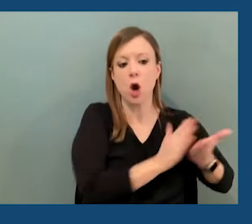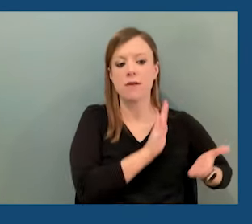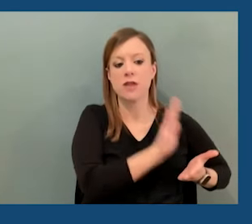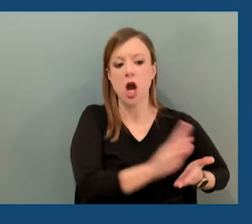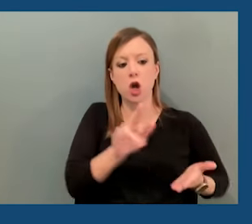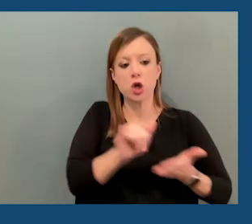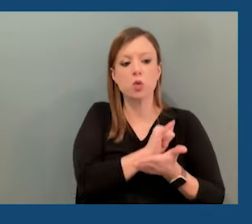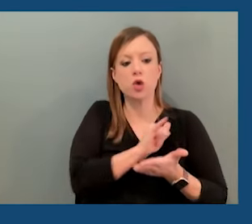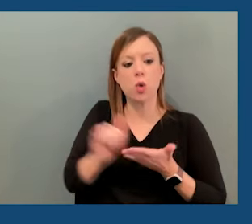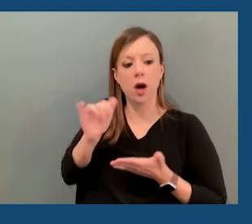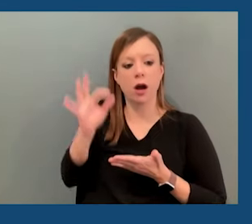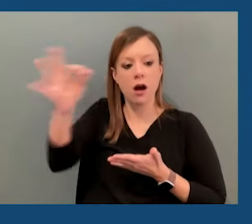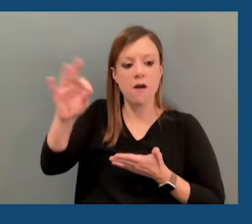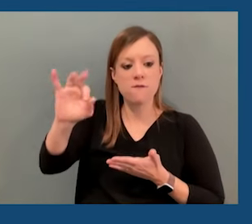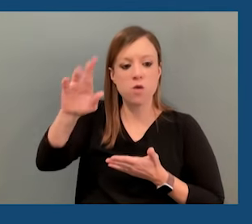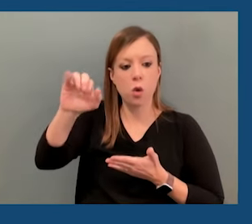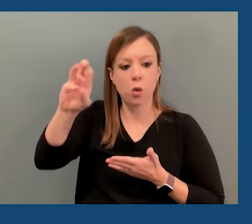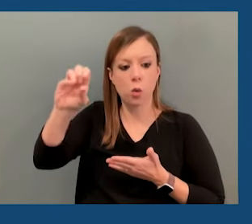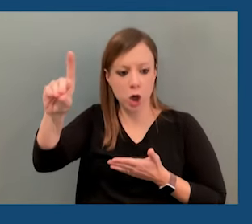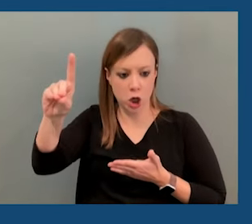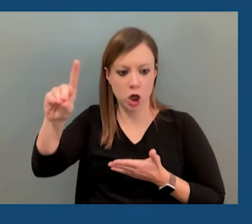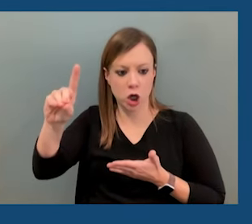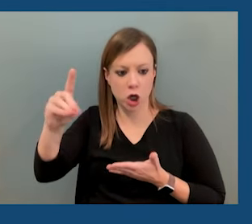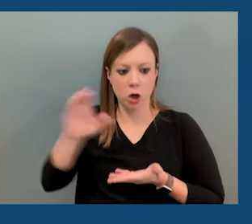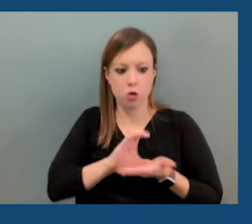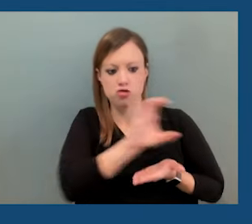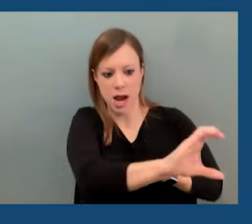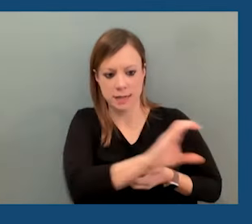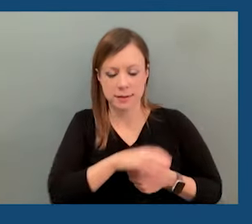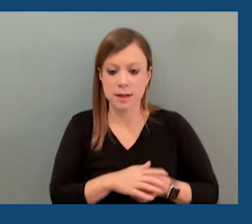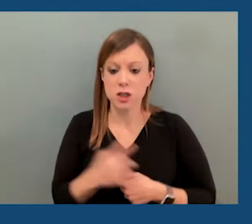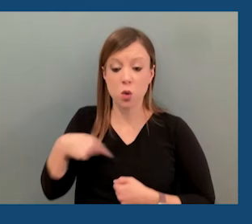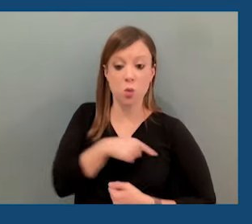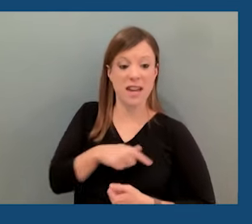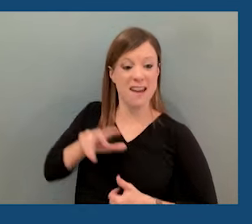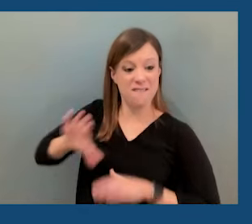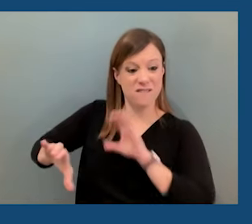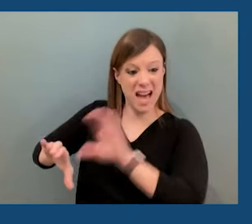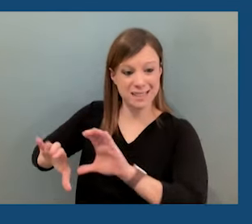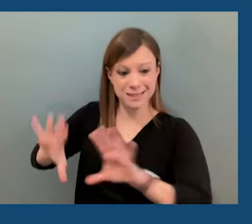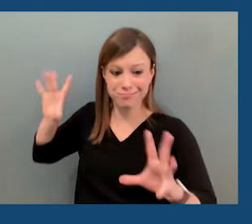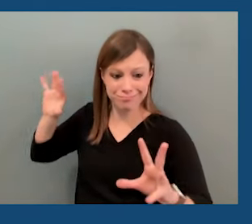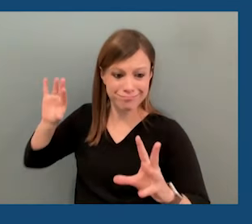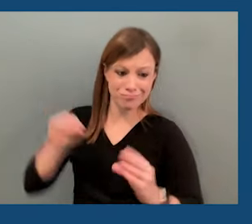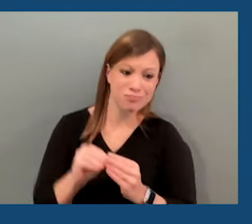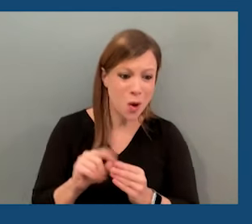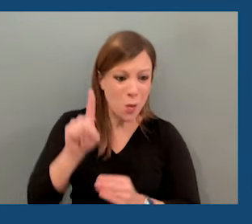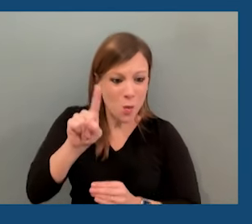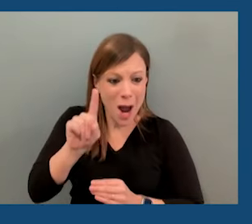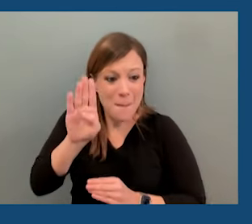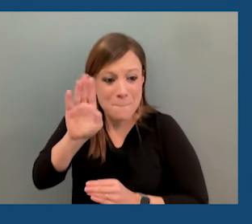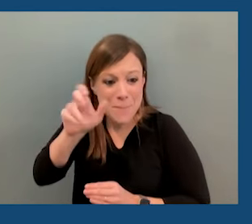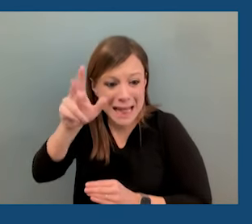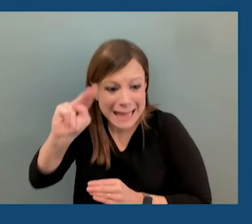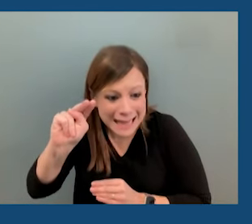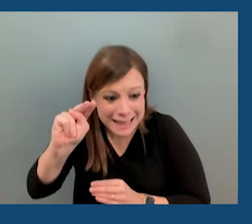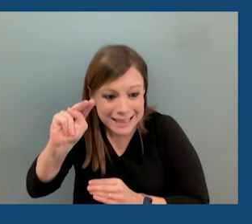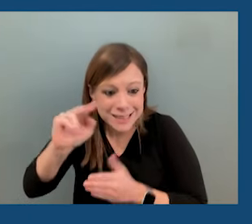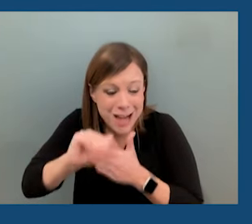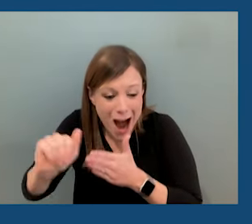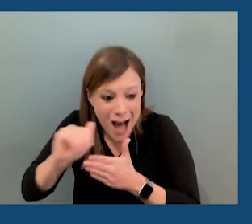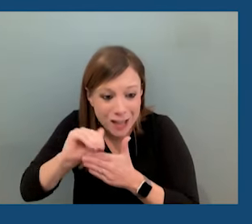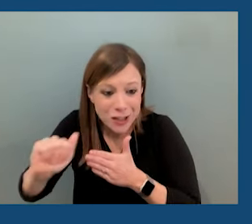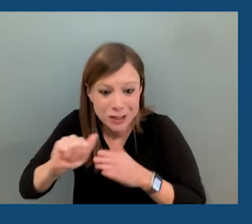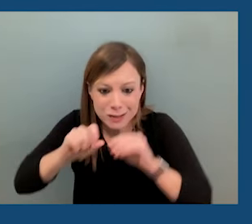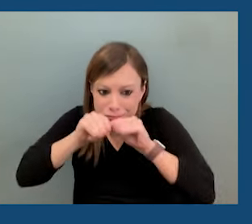advance things. So as we've invested through these programs, almost $1 billion across the entire state of New York, we have